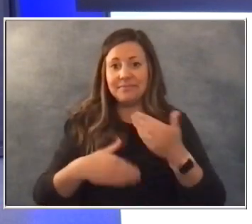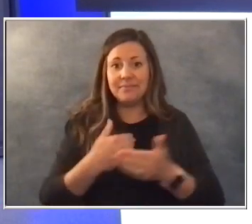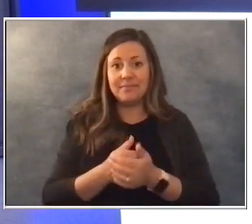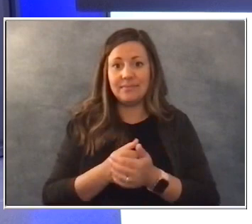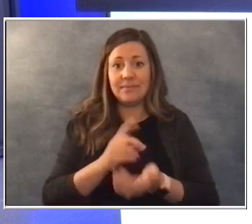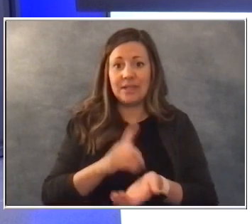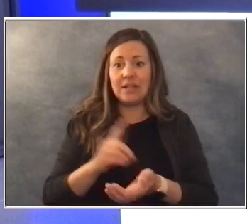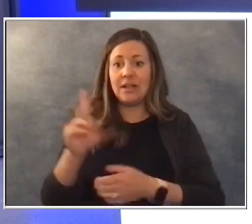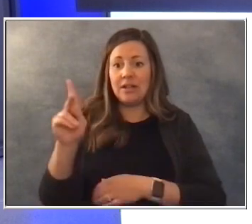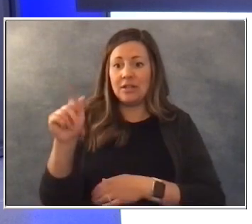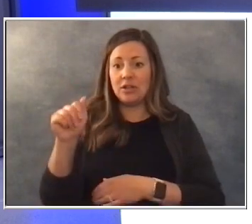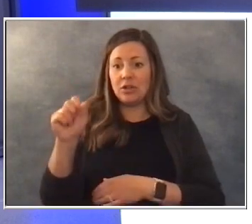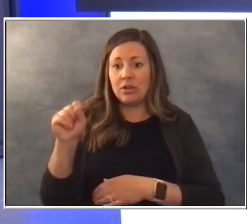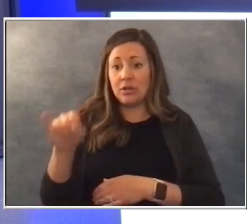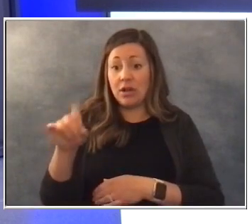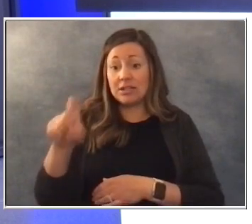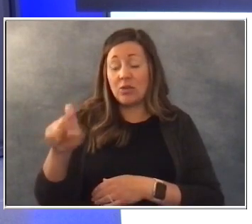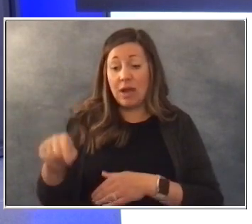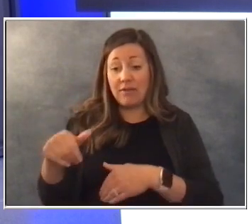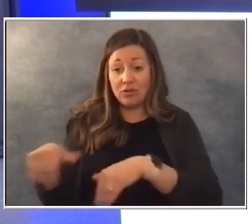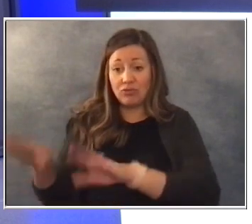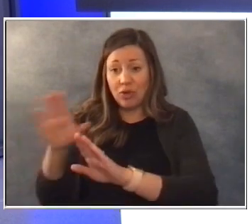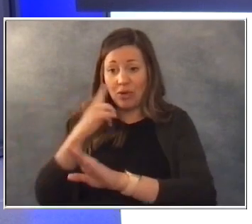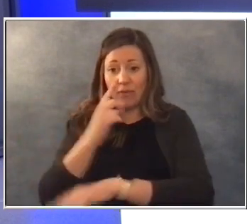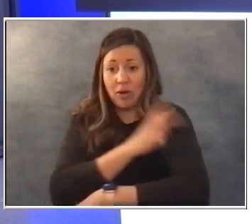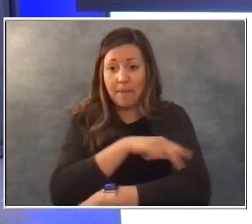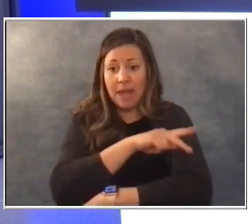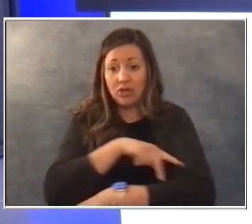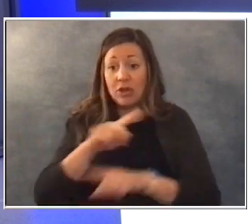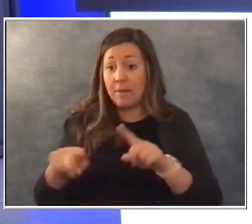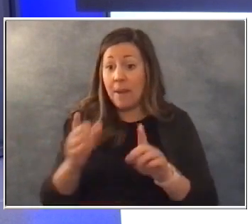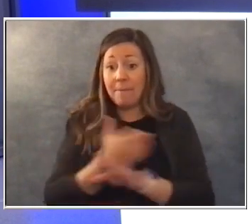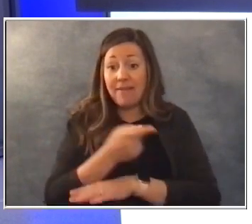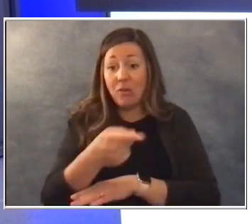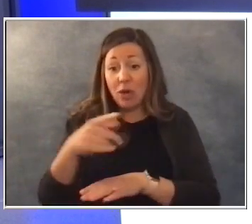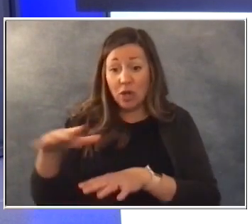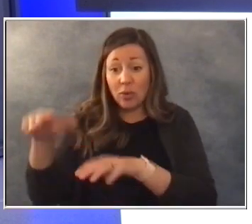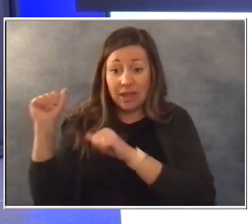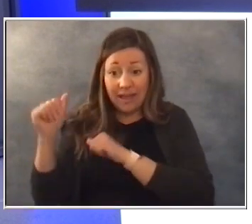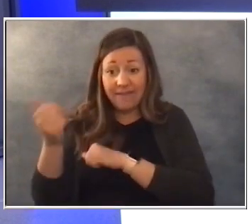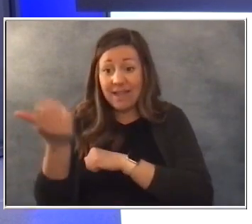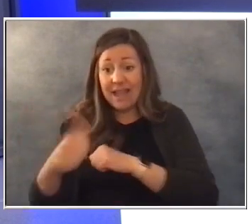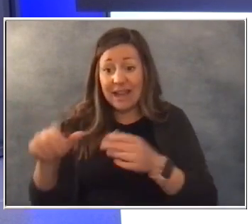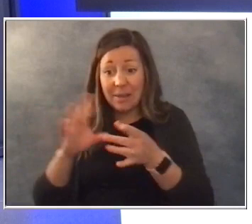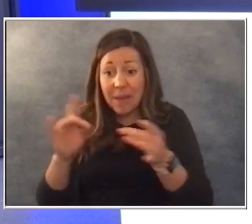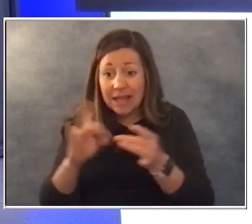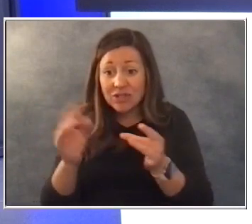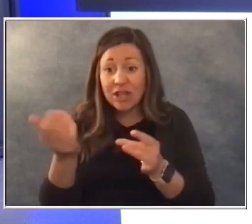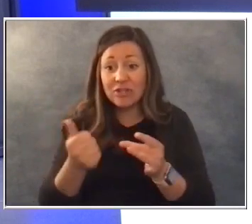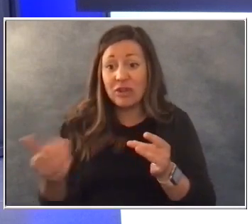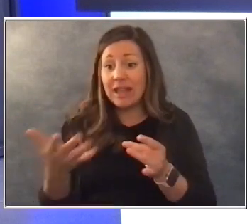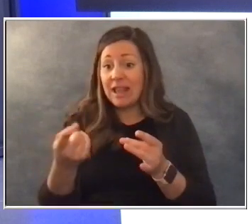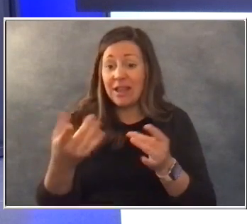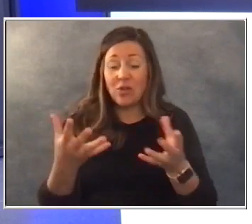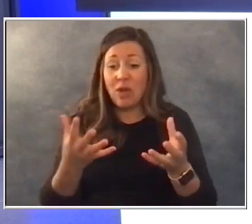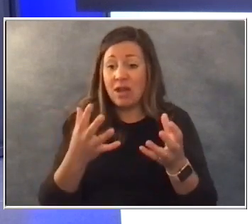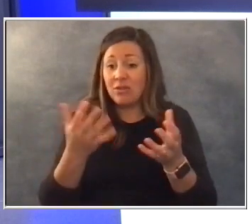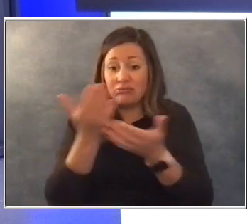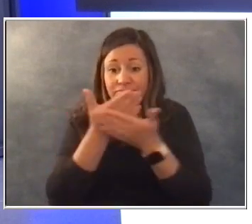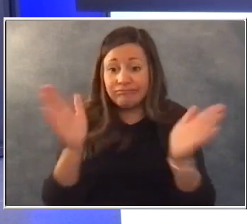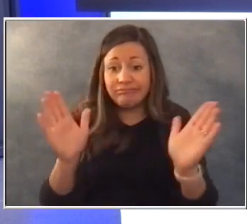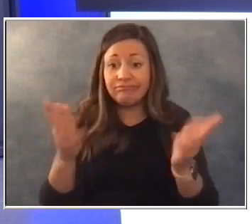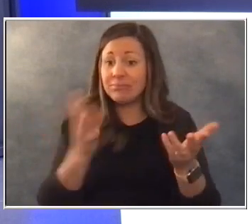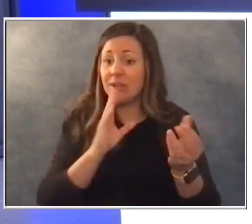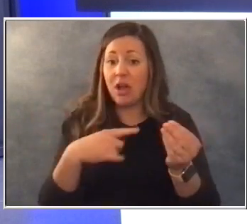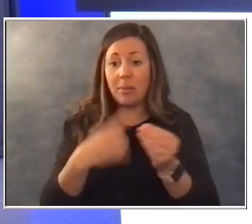to a patient, and I'm going to let you do that. But before I let you go, any final thoughts, any message you want to make sure the public knows about screening